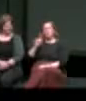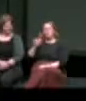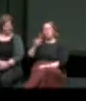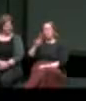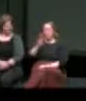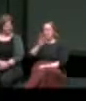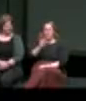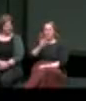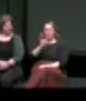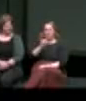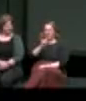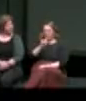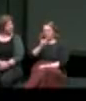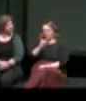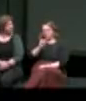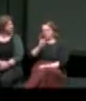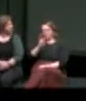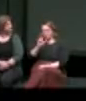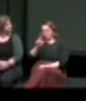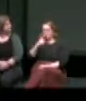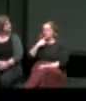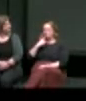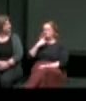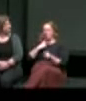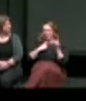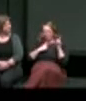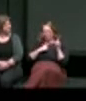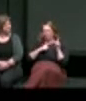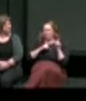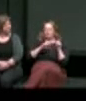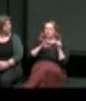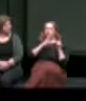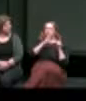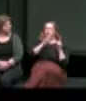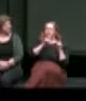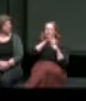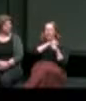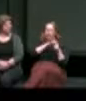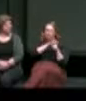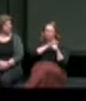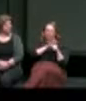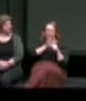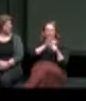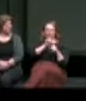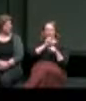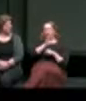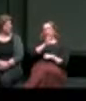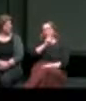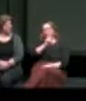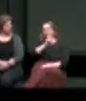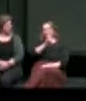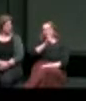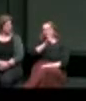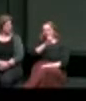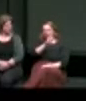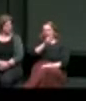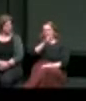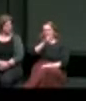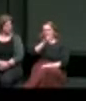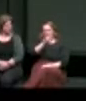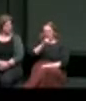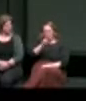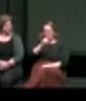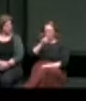red line. It goes from the Chuckery area of Cascade Valley Metro Park to Front Street. So